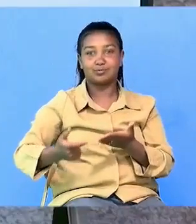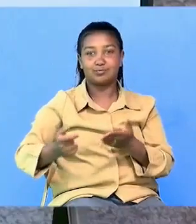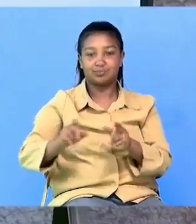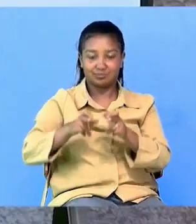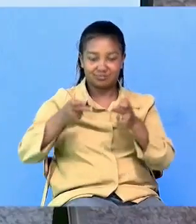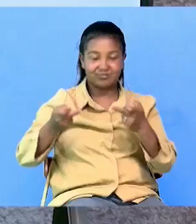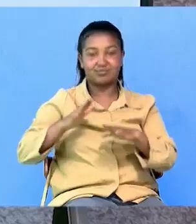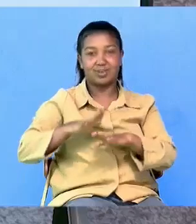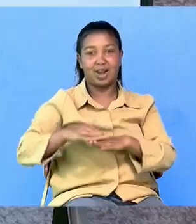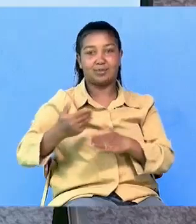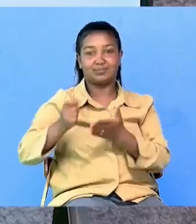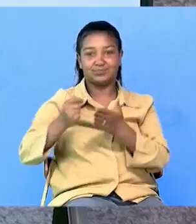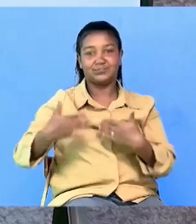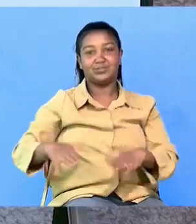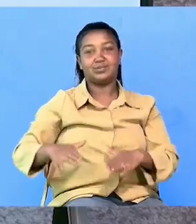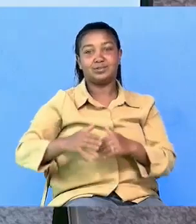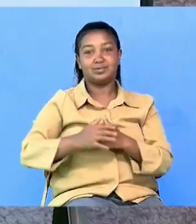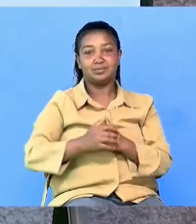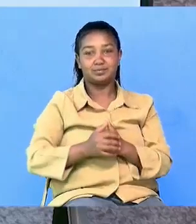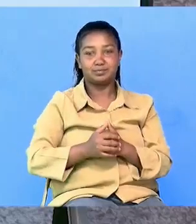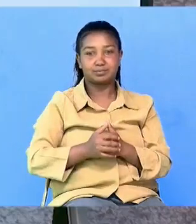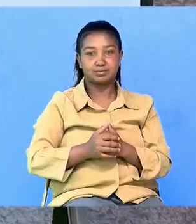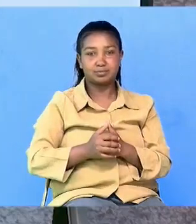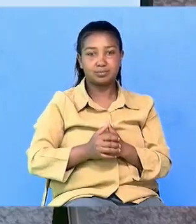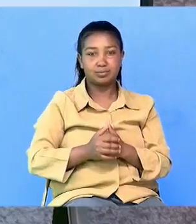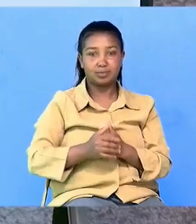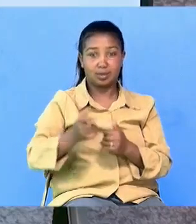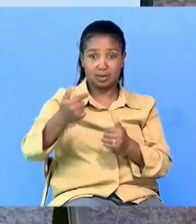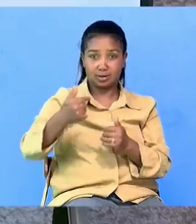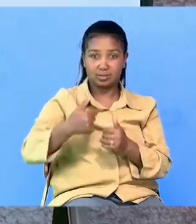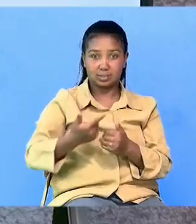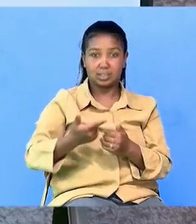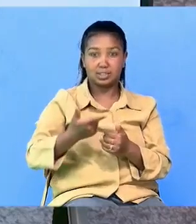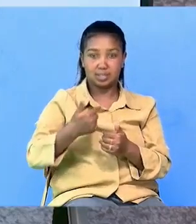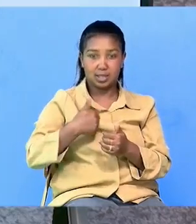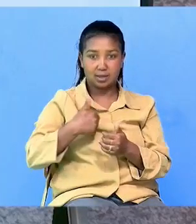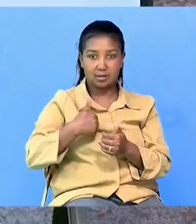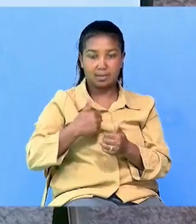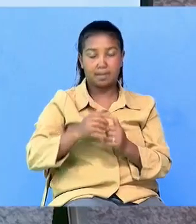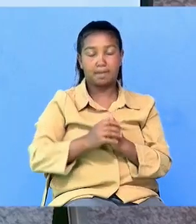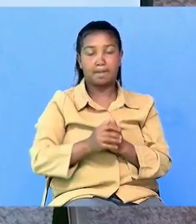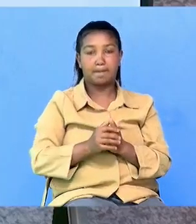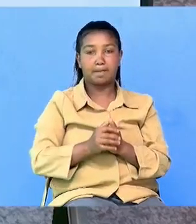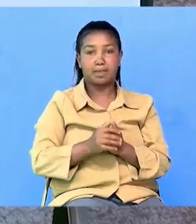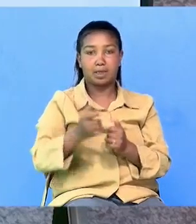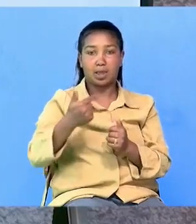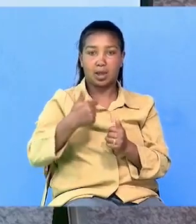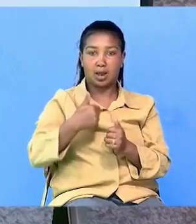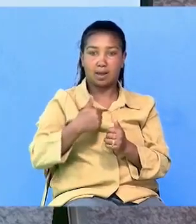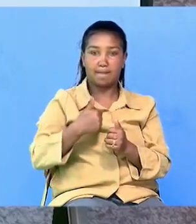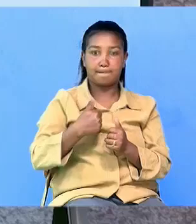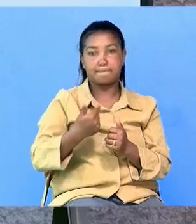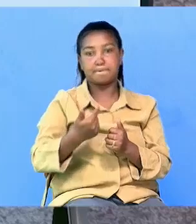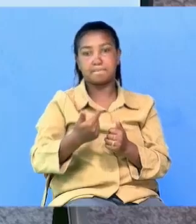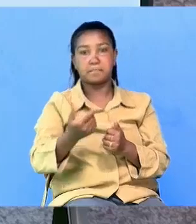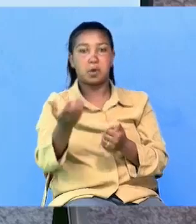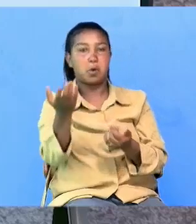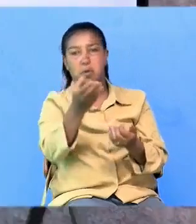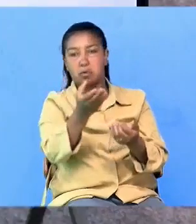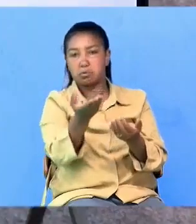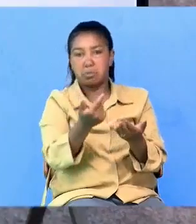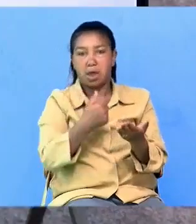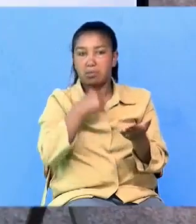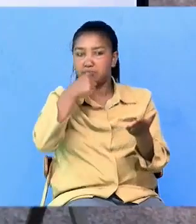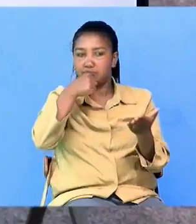by other persons. All right, I write a letter to my father. I write a letter to my mother,